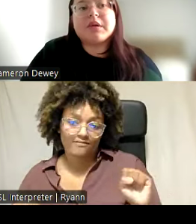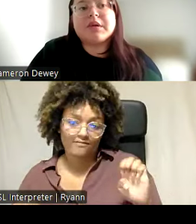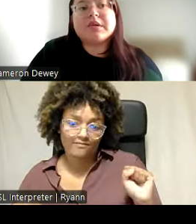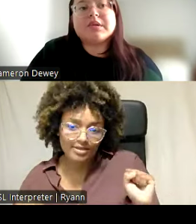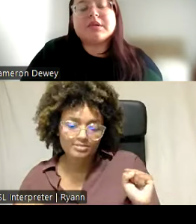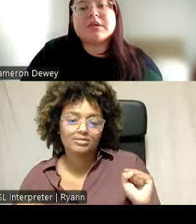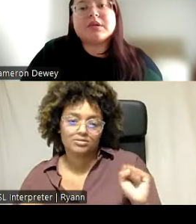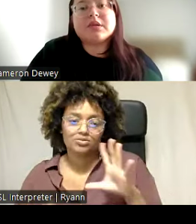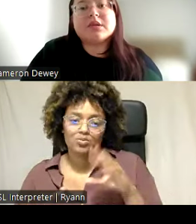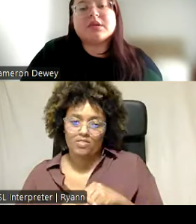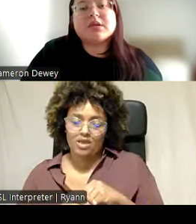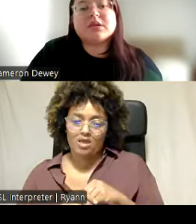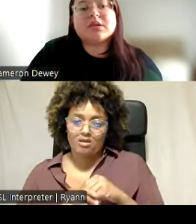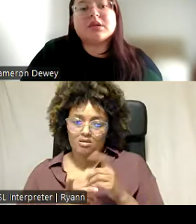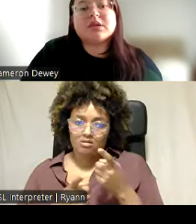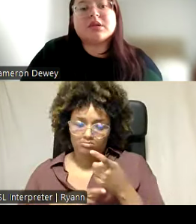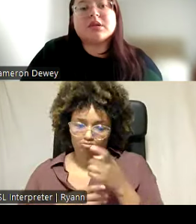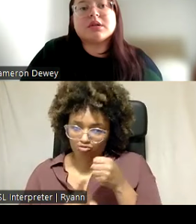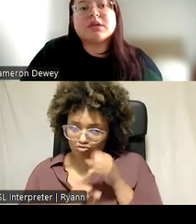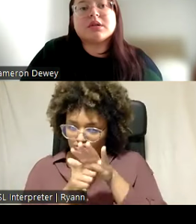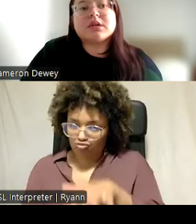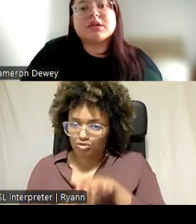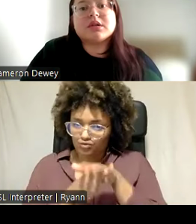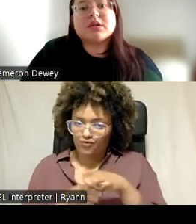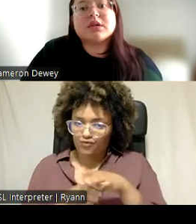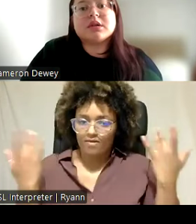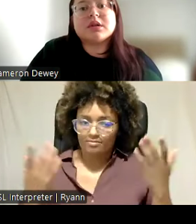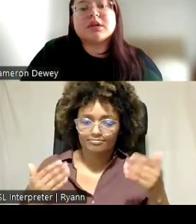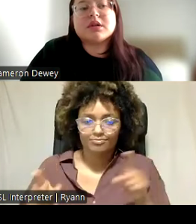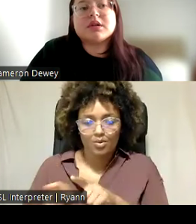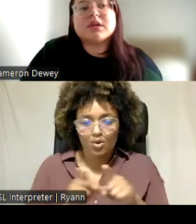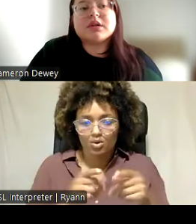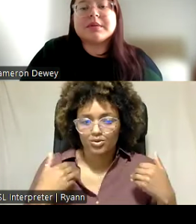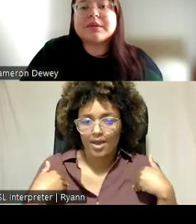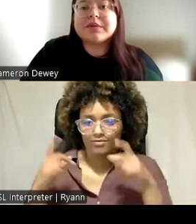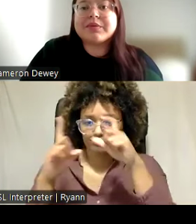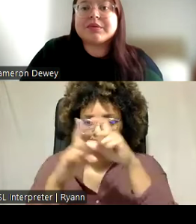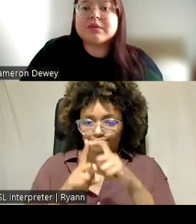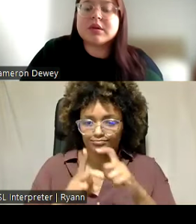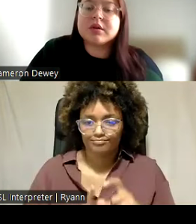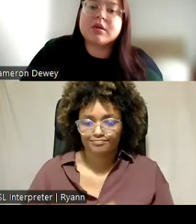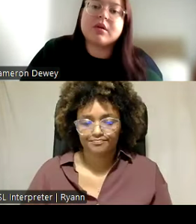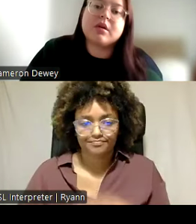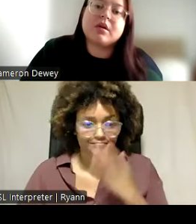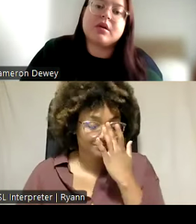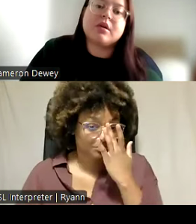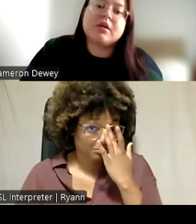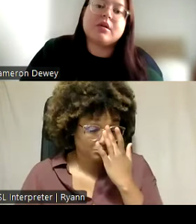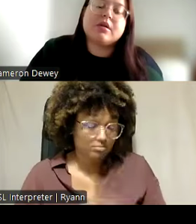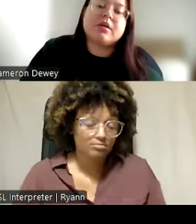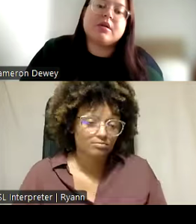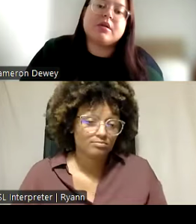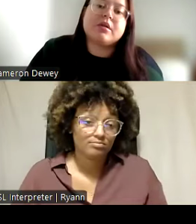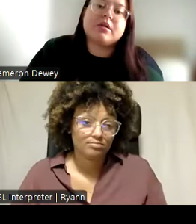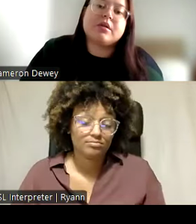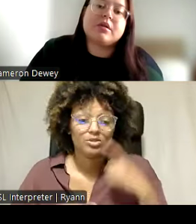And you will see that we have some emerging terminology listed as well in the next slide. So I'm assuming that for many of